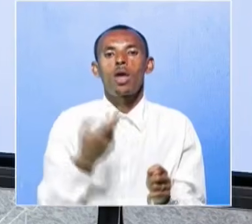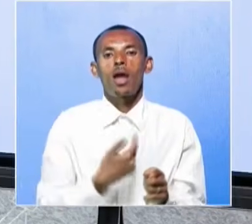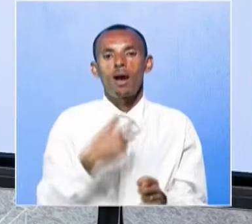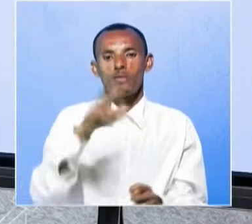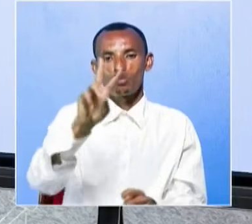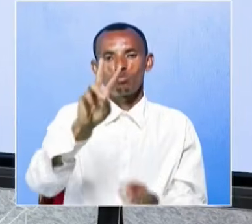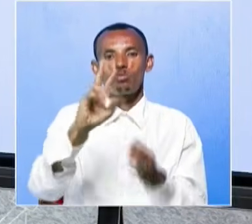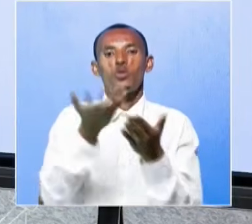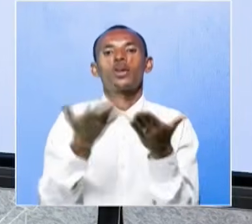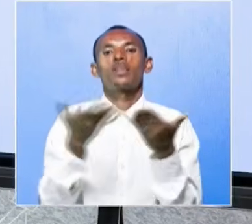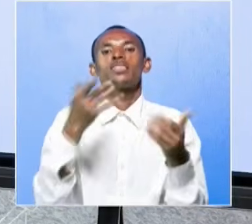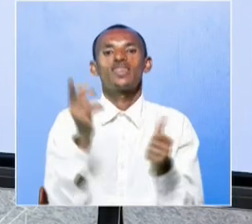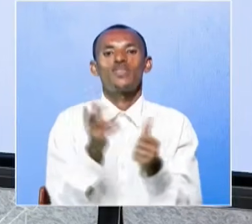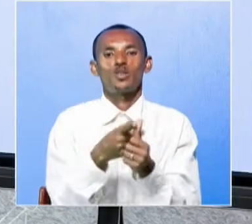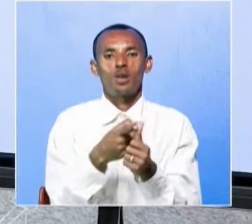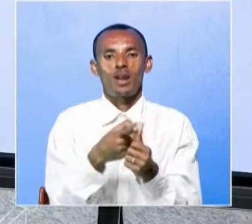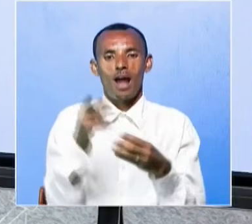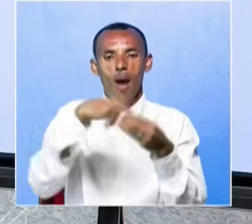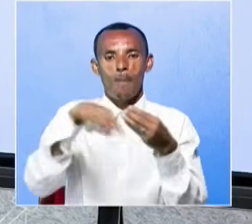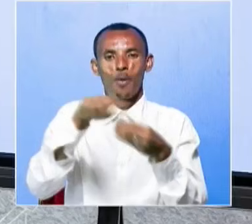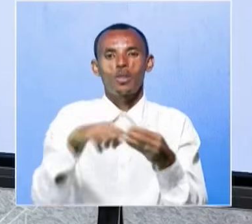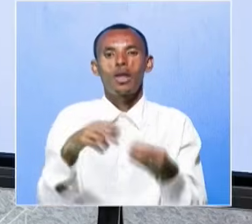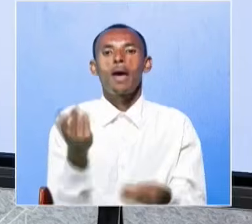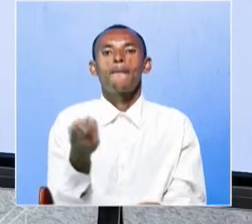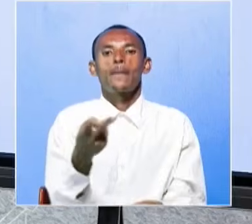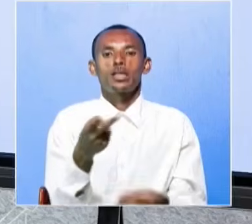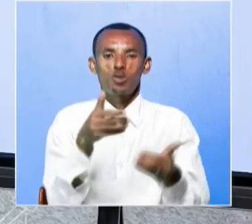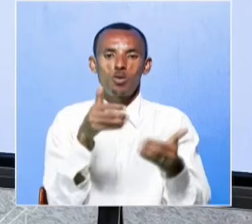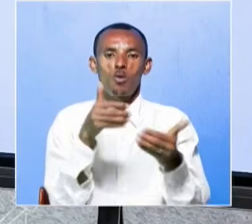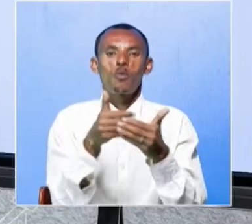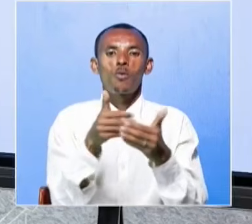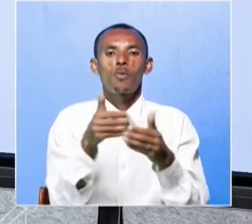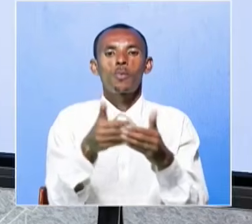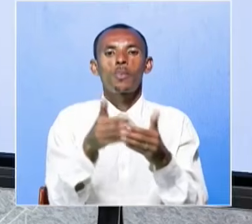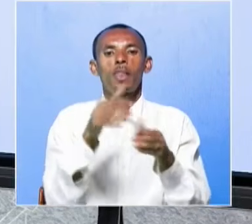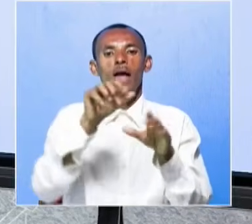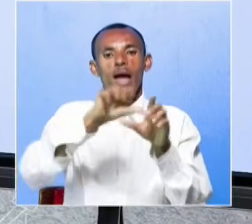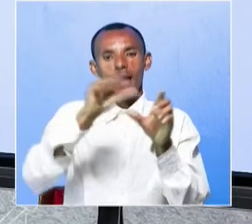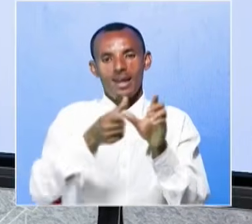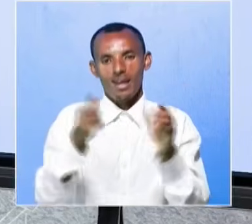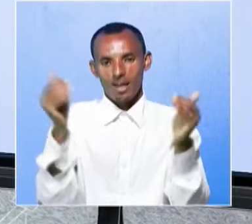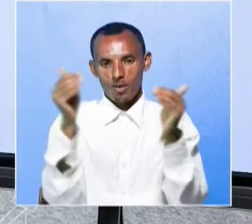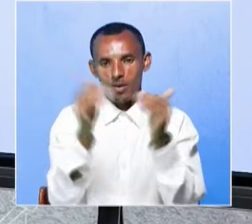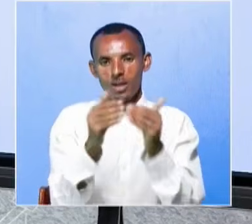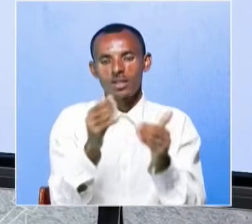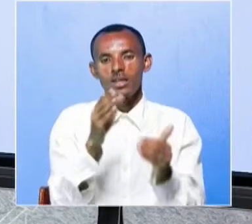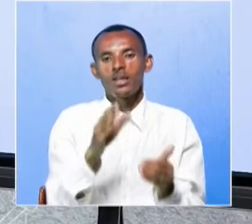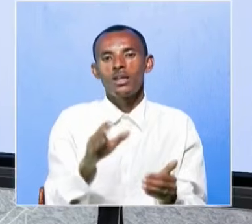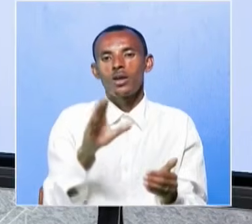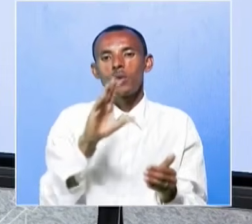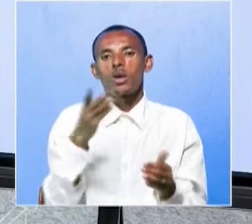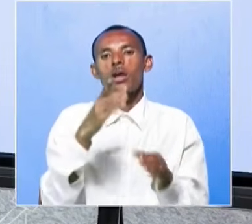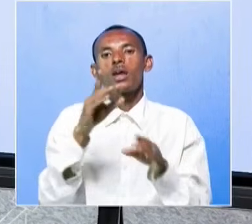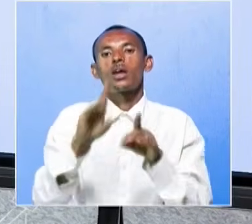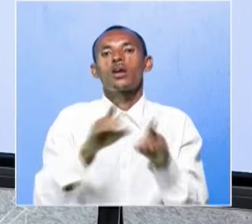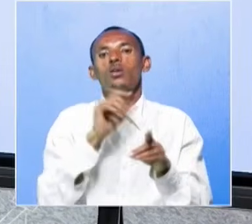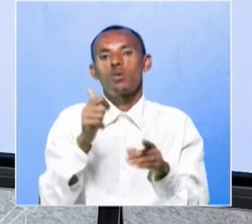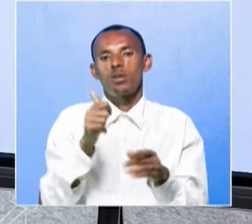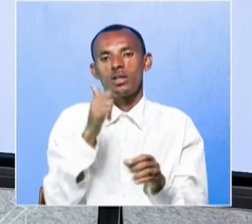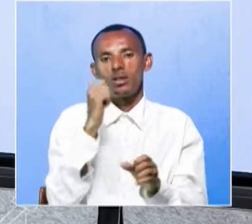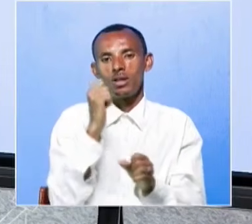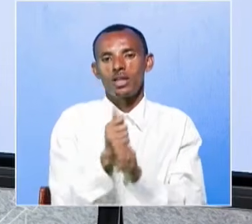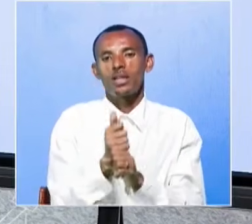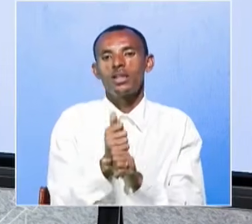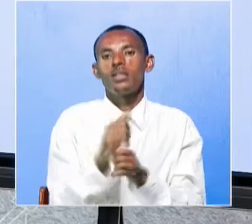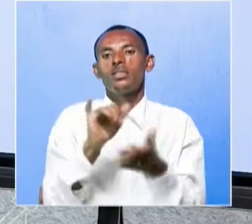right? The first one is about the pairs of corresponding angles must be congruent. For the time being, we don't need that thing because it says